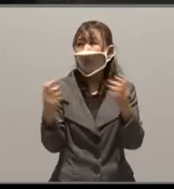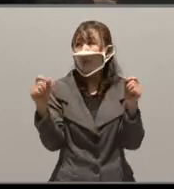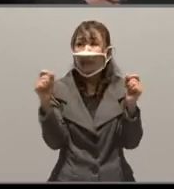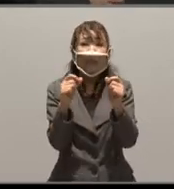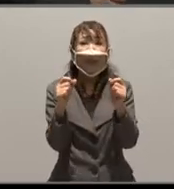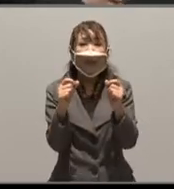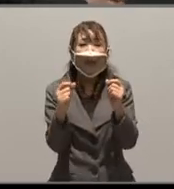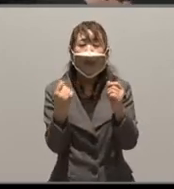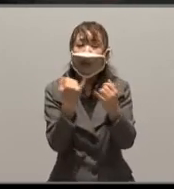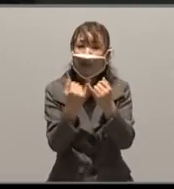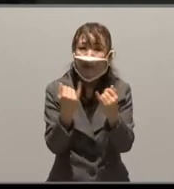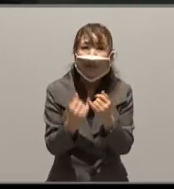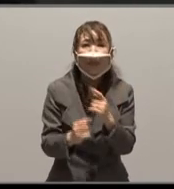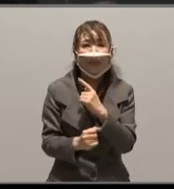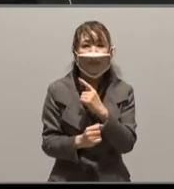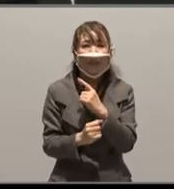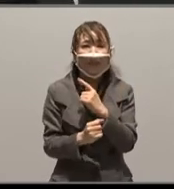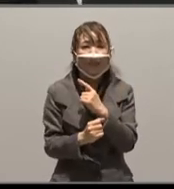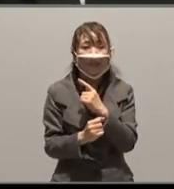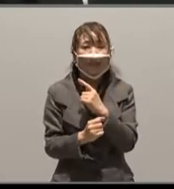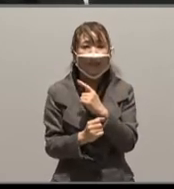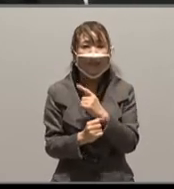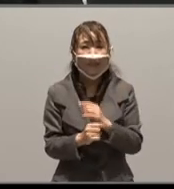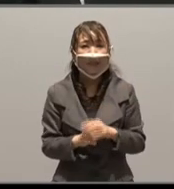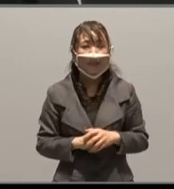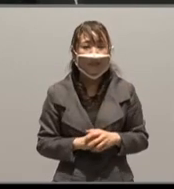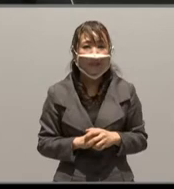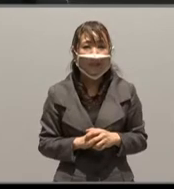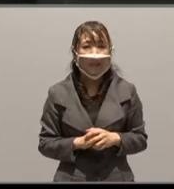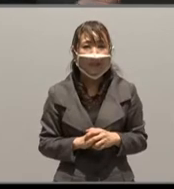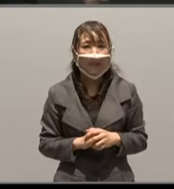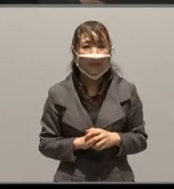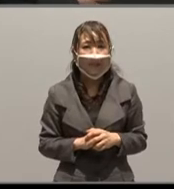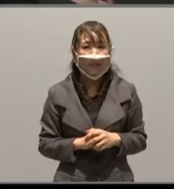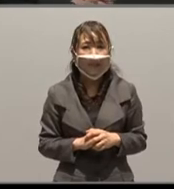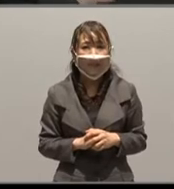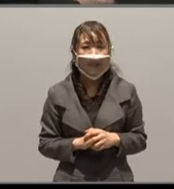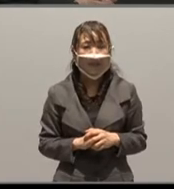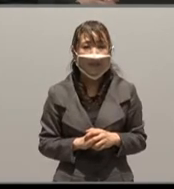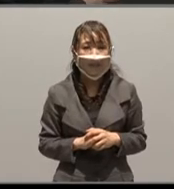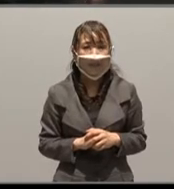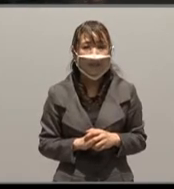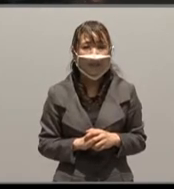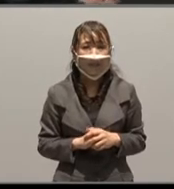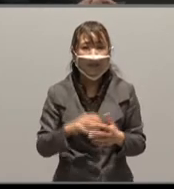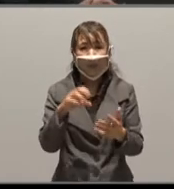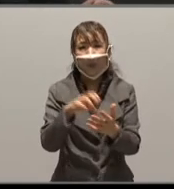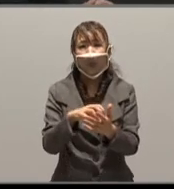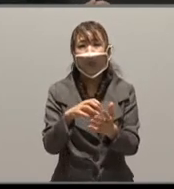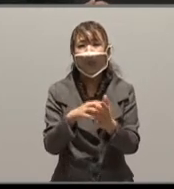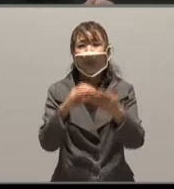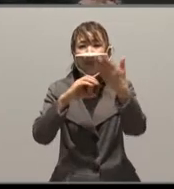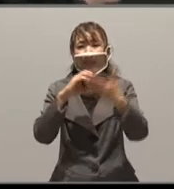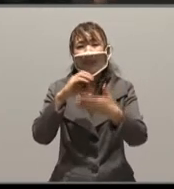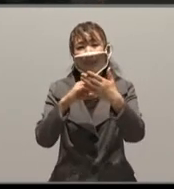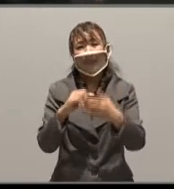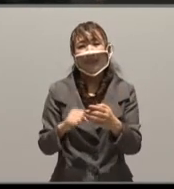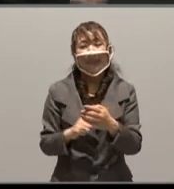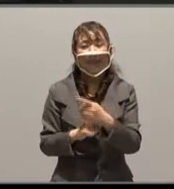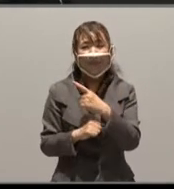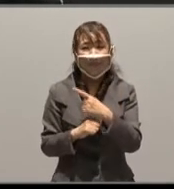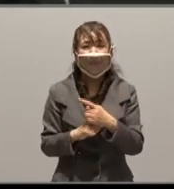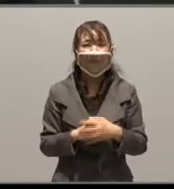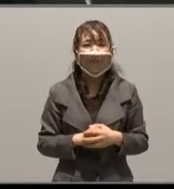can see the park from the window of our office. This is just next to our hospital. This is just